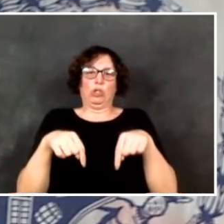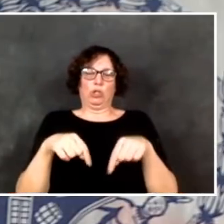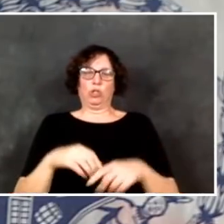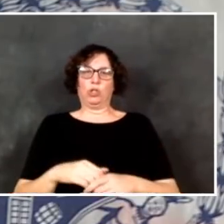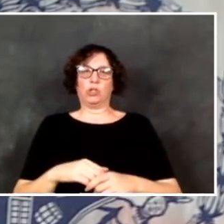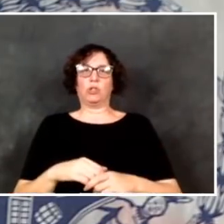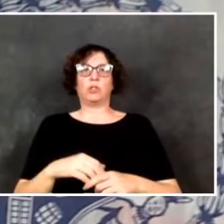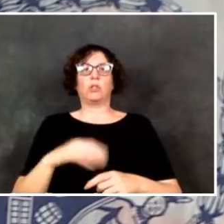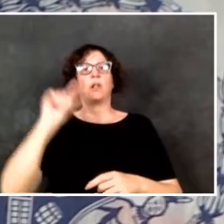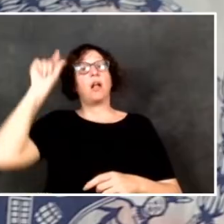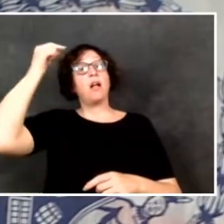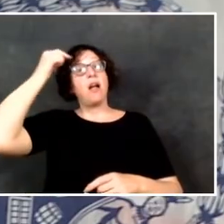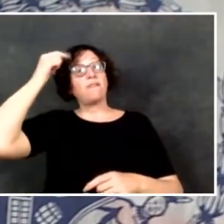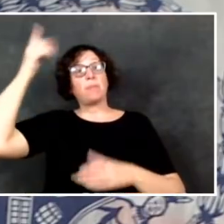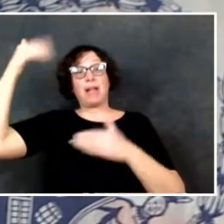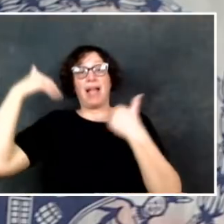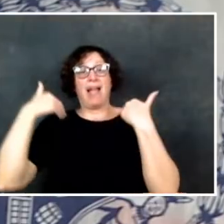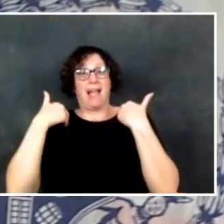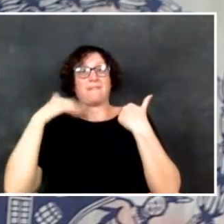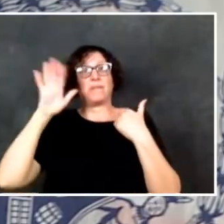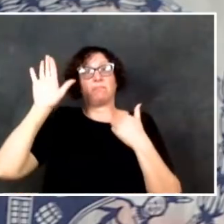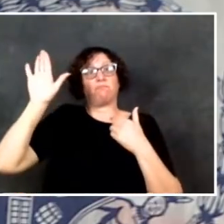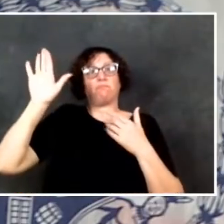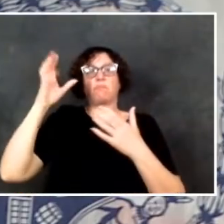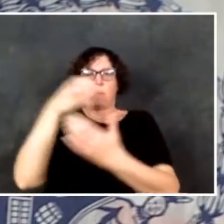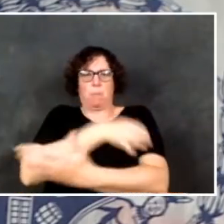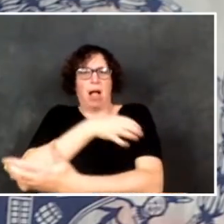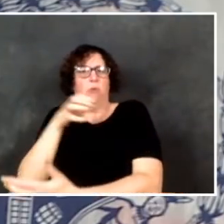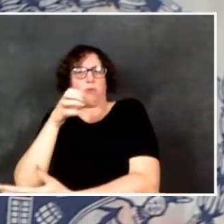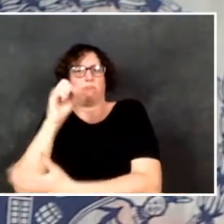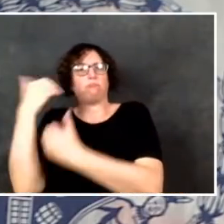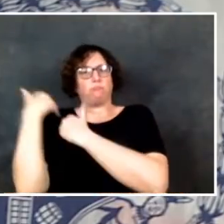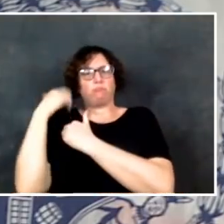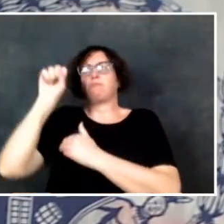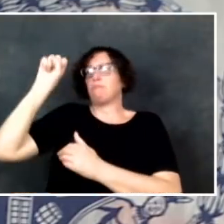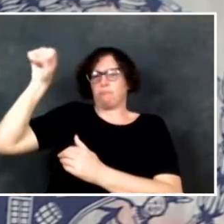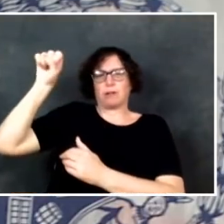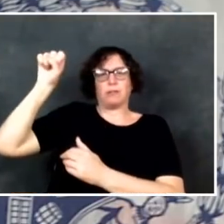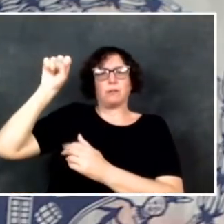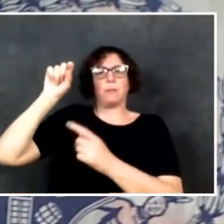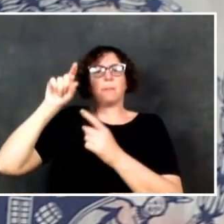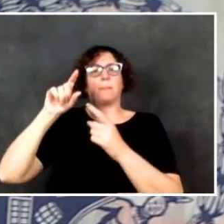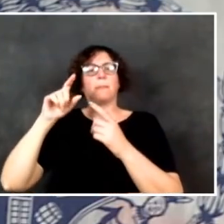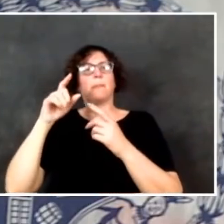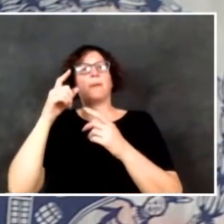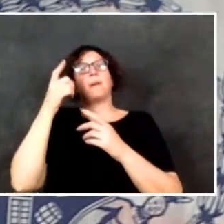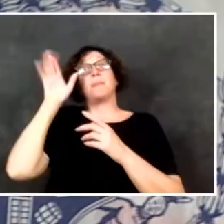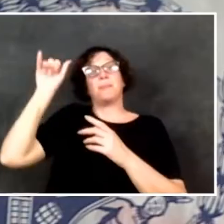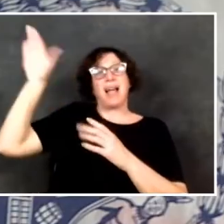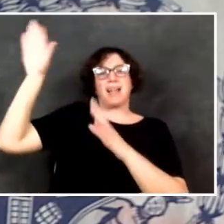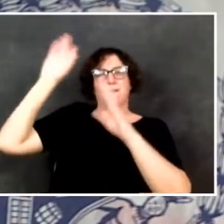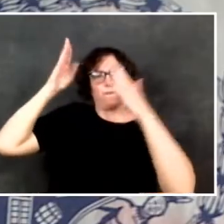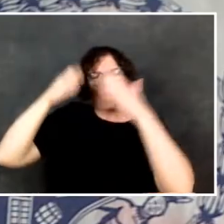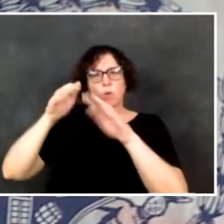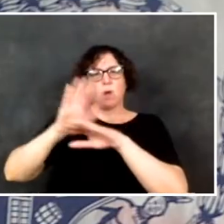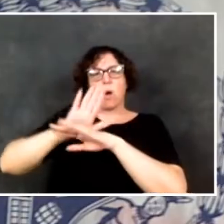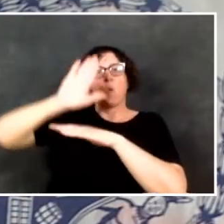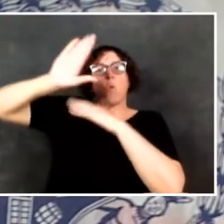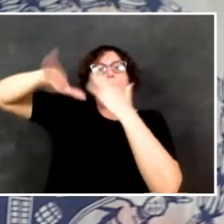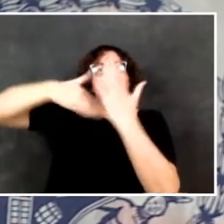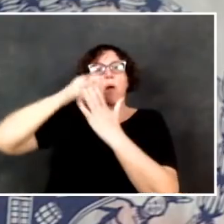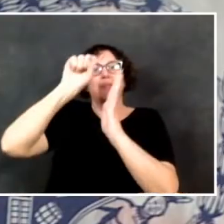again, I think he's done a very good job. And he has to think about the whole state for sure. He has to think about coordinating with other